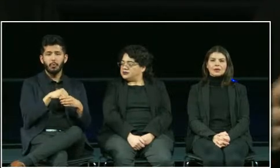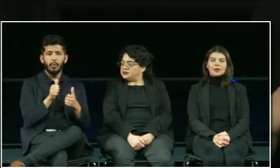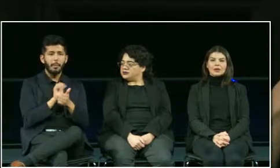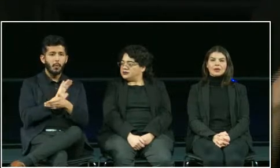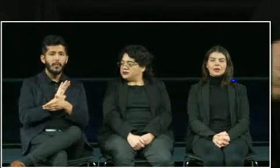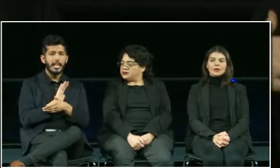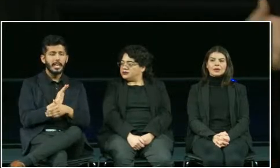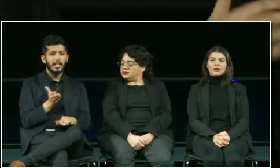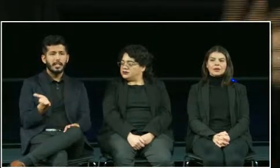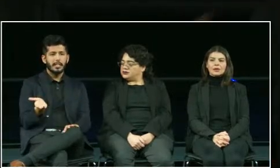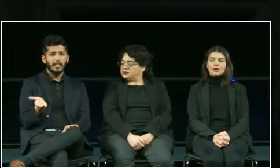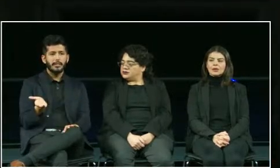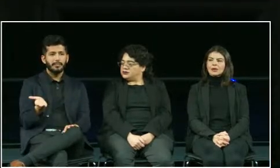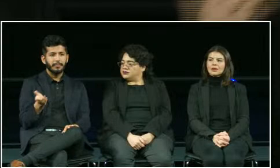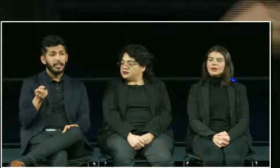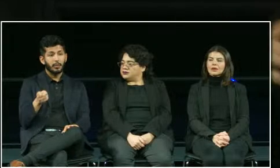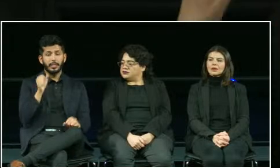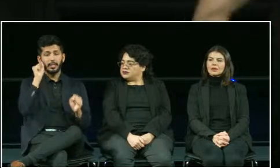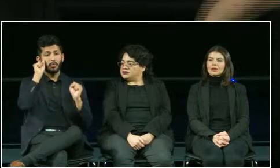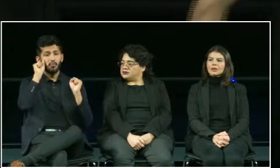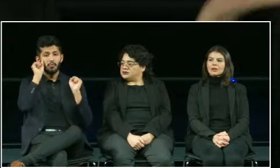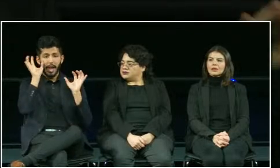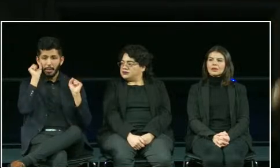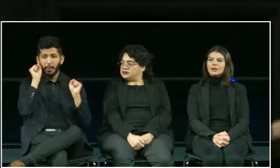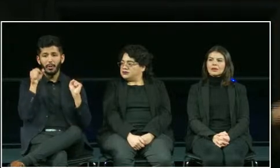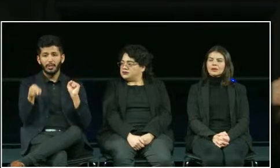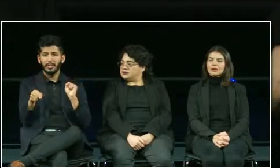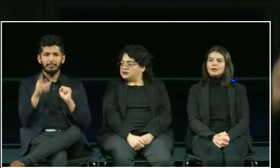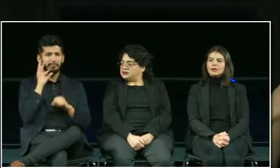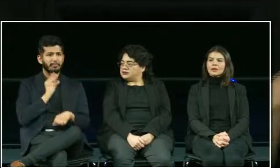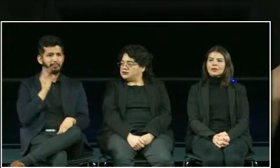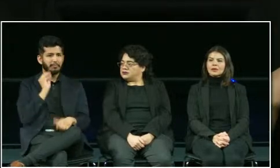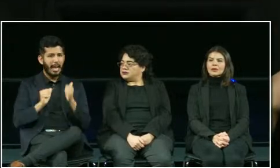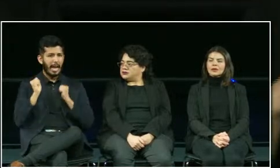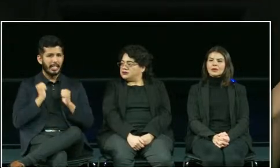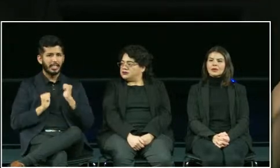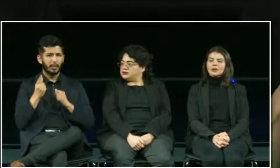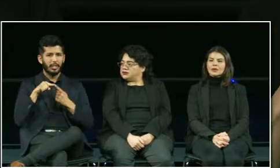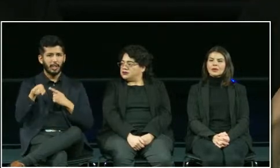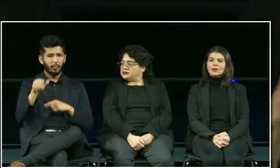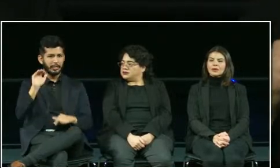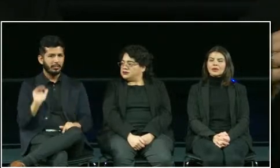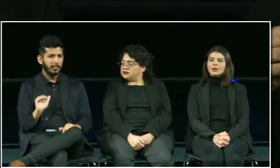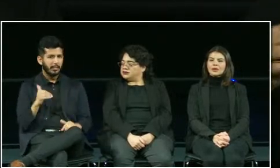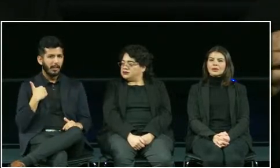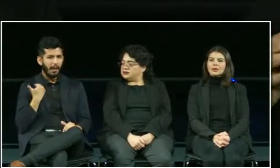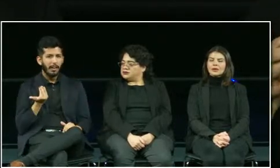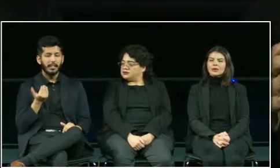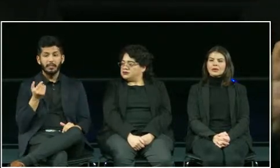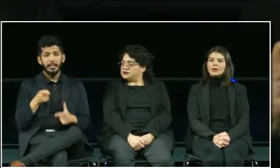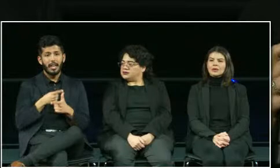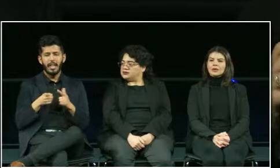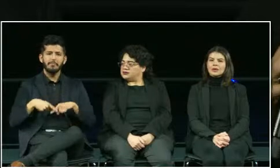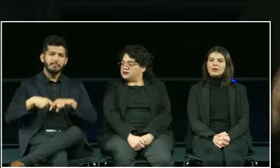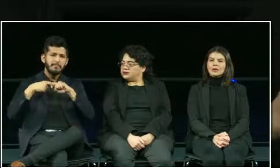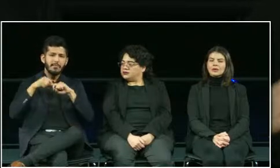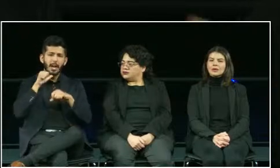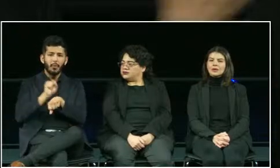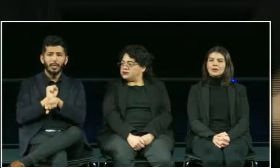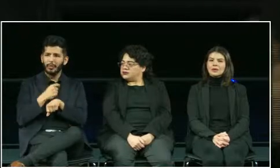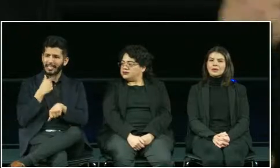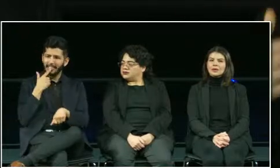movie. And she was incredible. She did a movie when she was a child. And then she didn't work anymore. So I said,